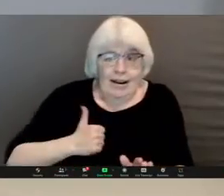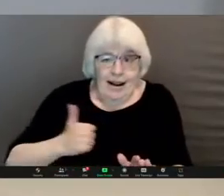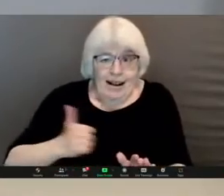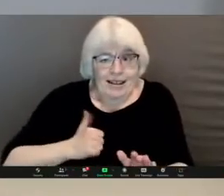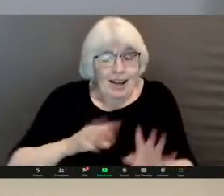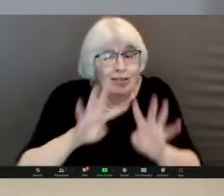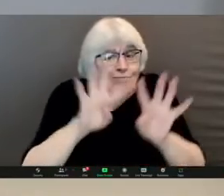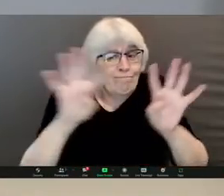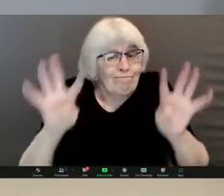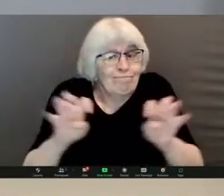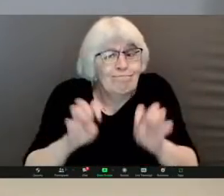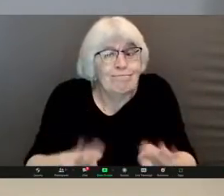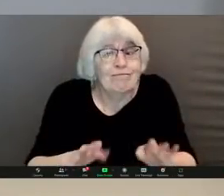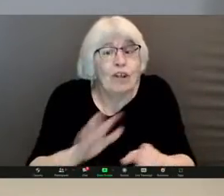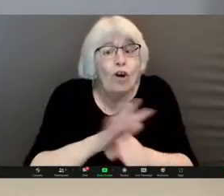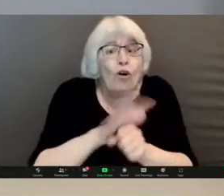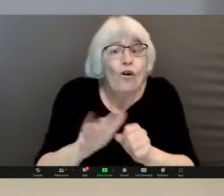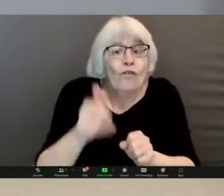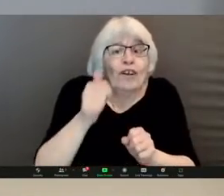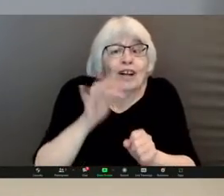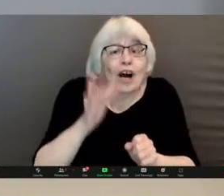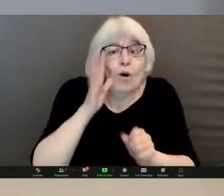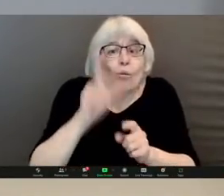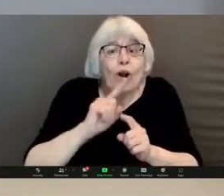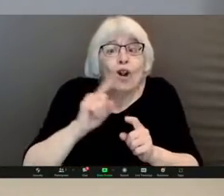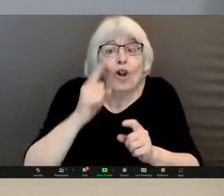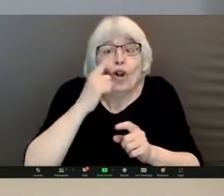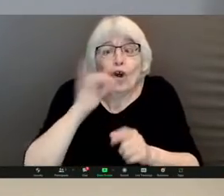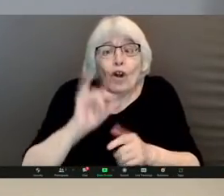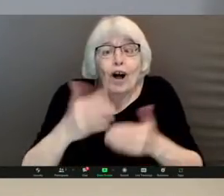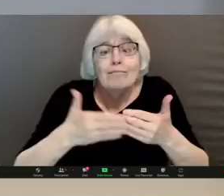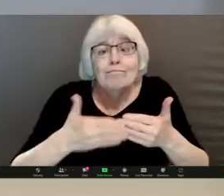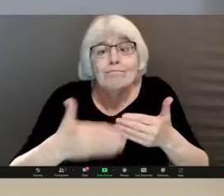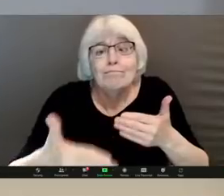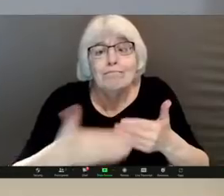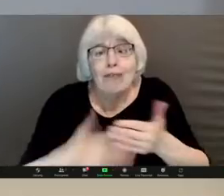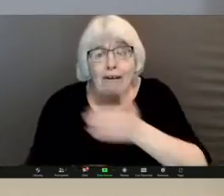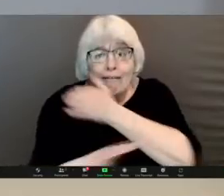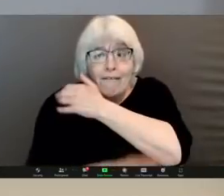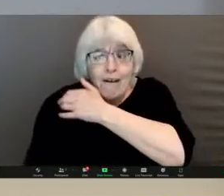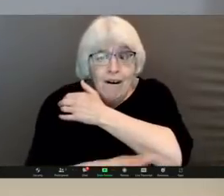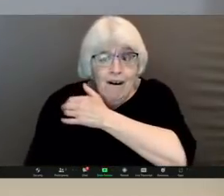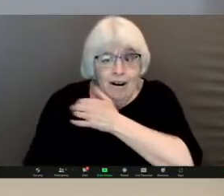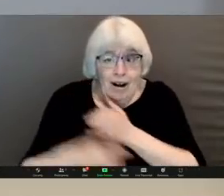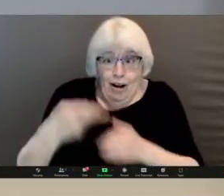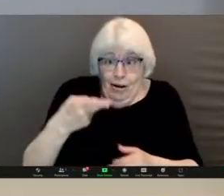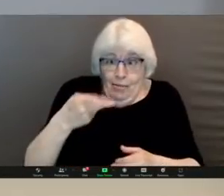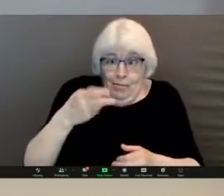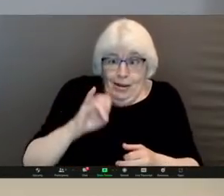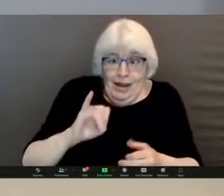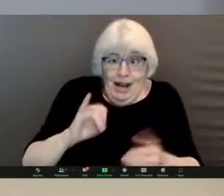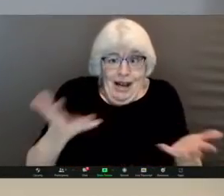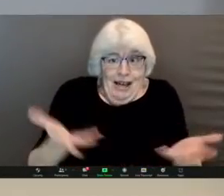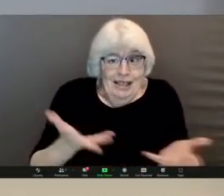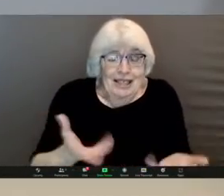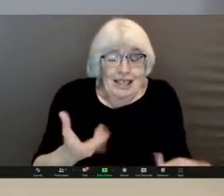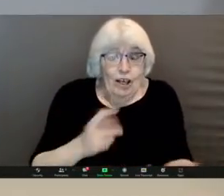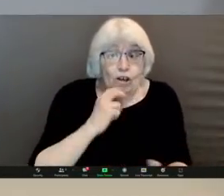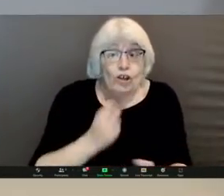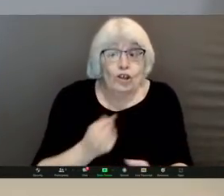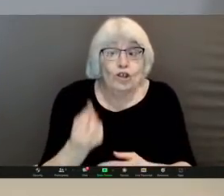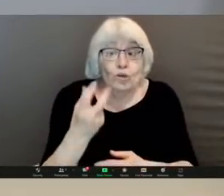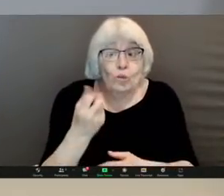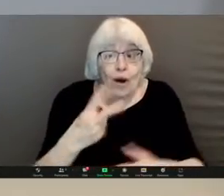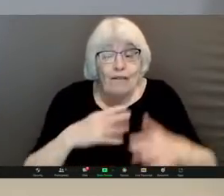clear. Among island residents who are age 12 and over, we need as many of you as possible to be fully vaccinated. There are